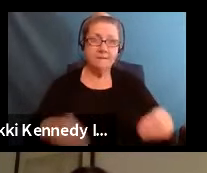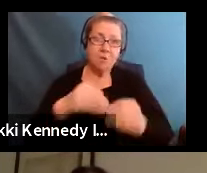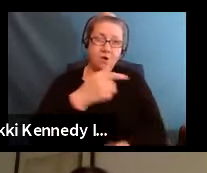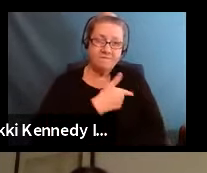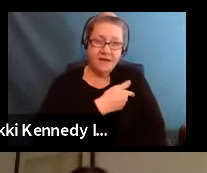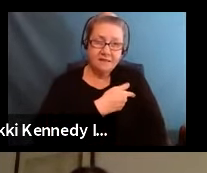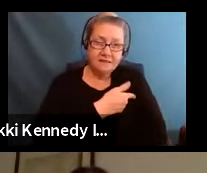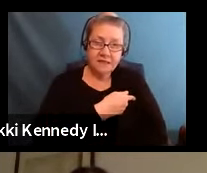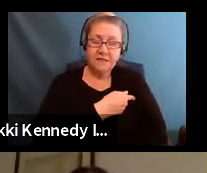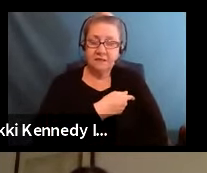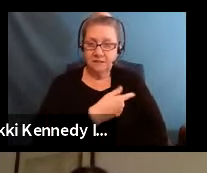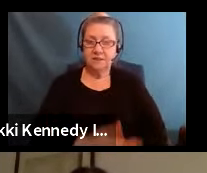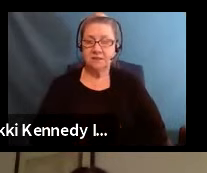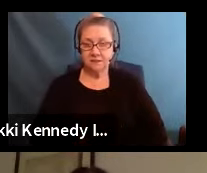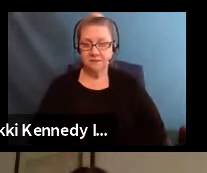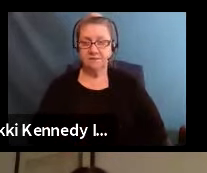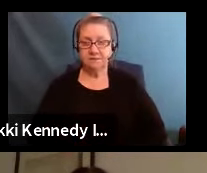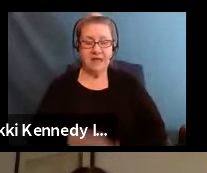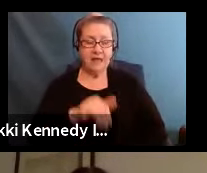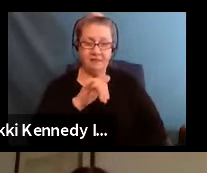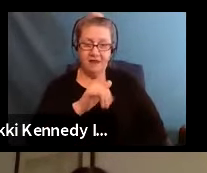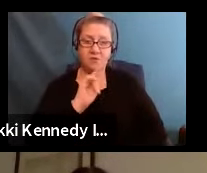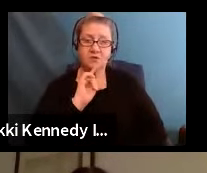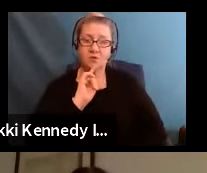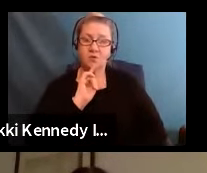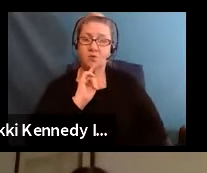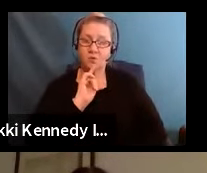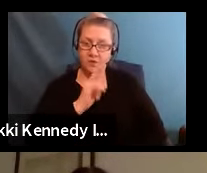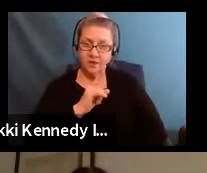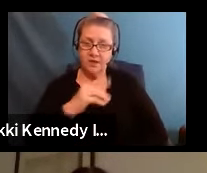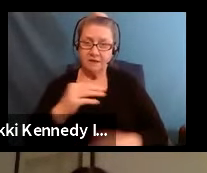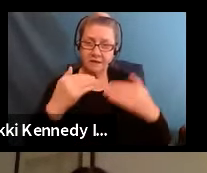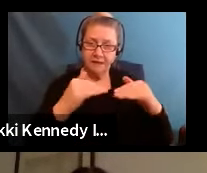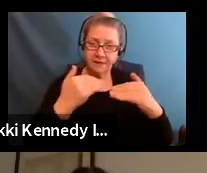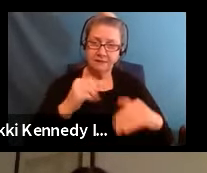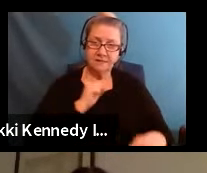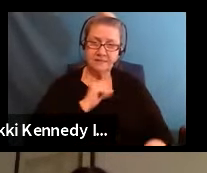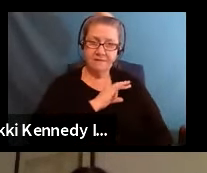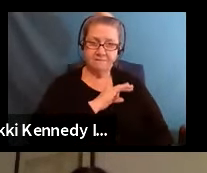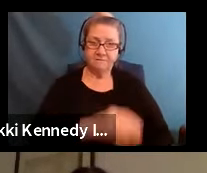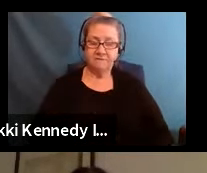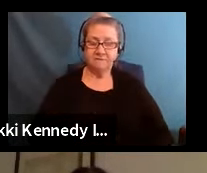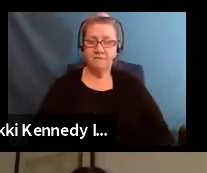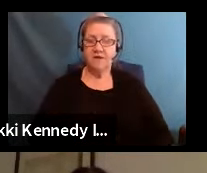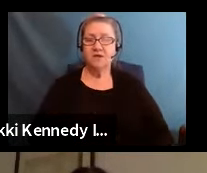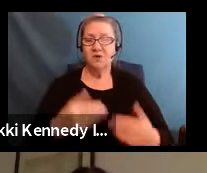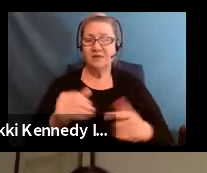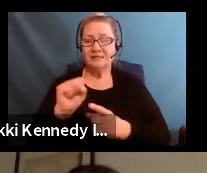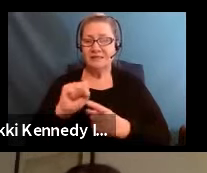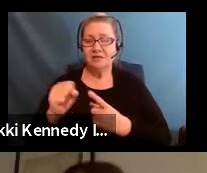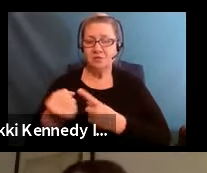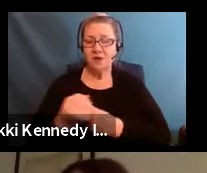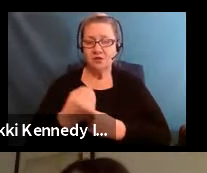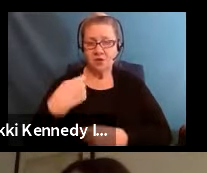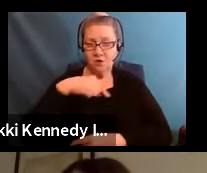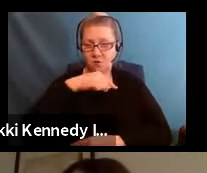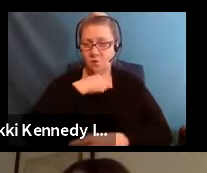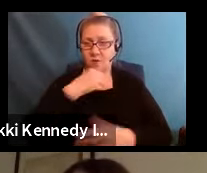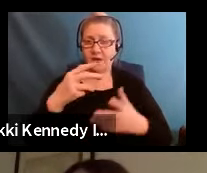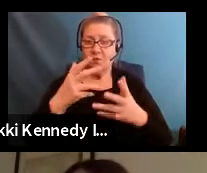And so that was really the rate limiting step. And so it's one of these situations where we want